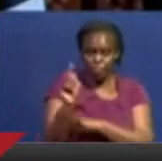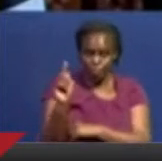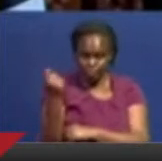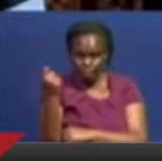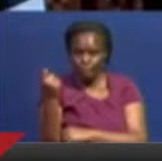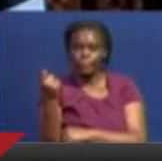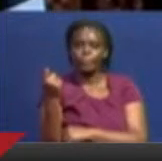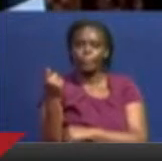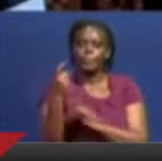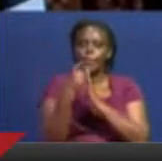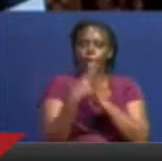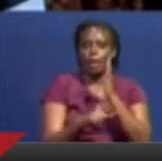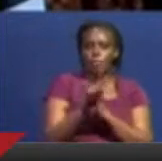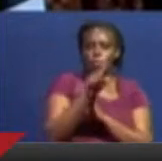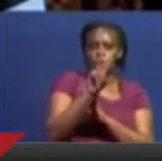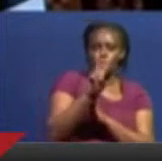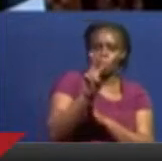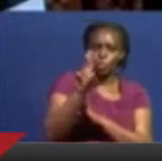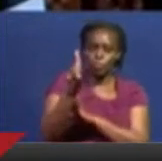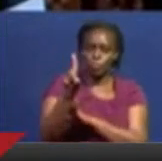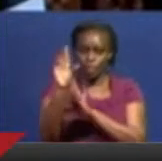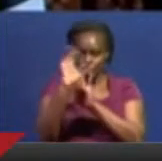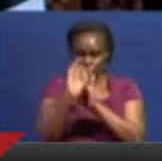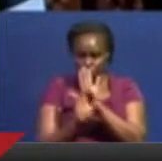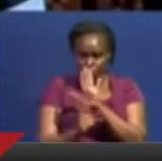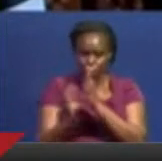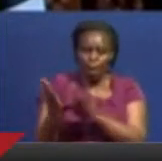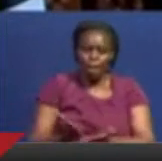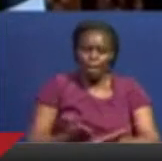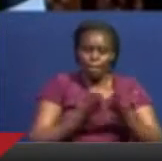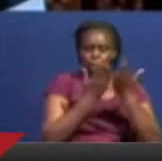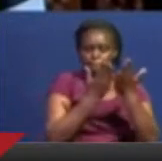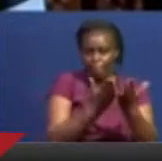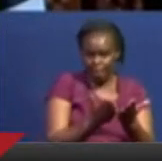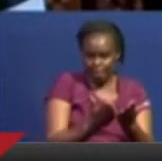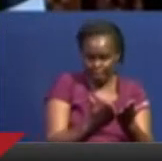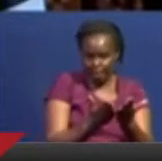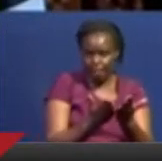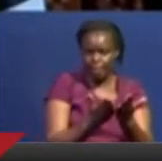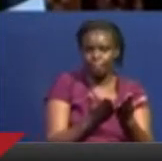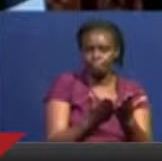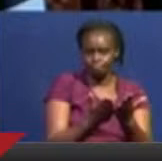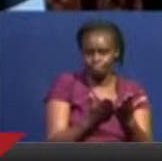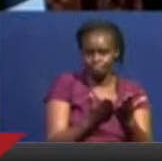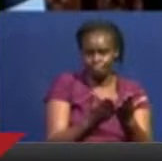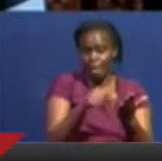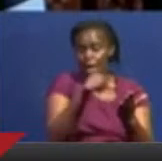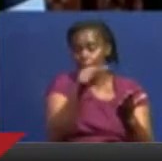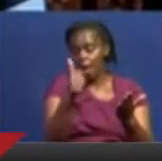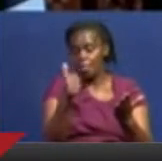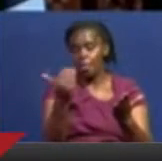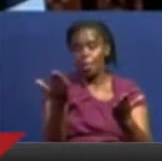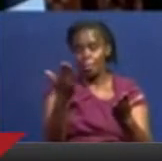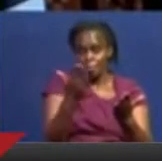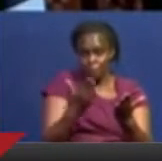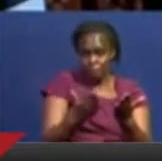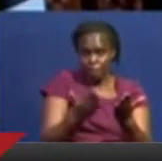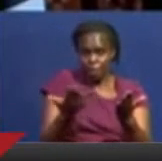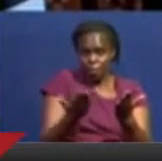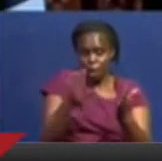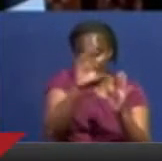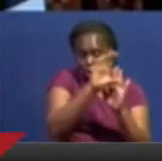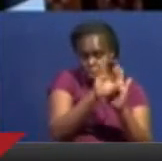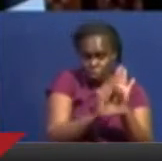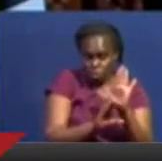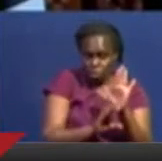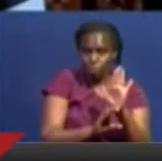President. Article 122(1) of the Constitution provides that, except as otherwise provided in the